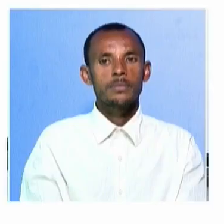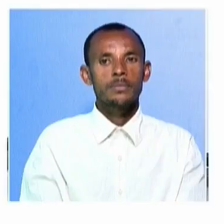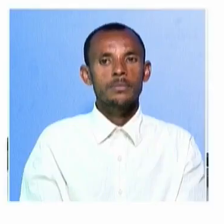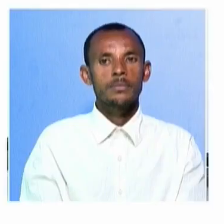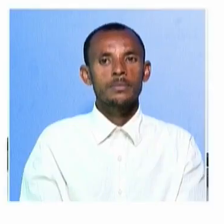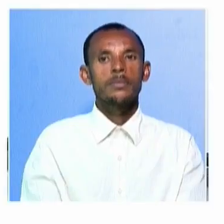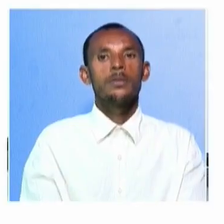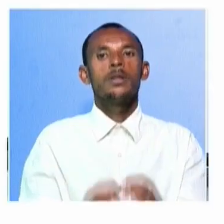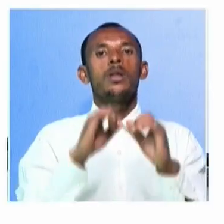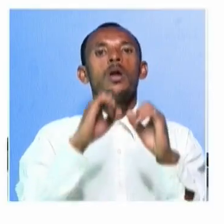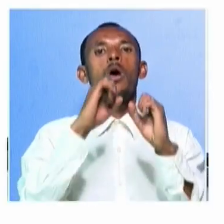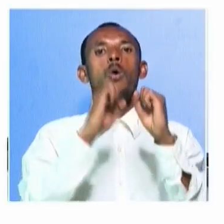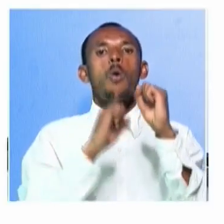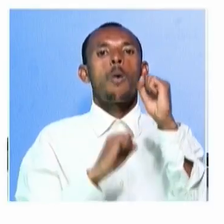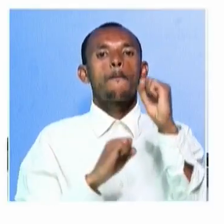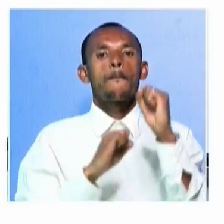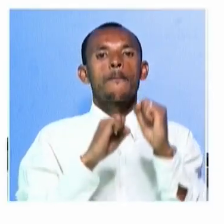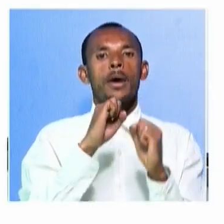compare